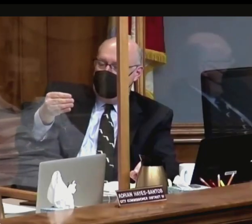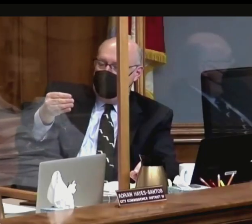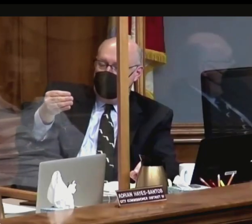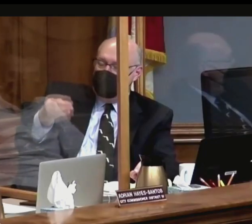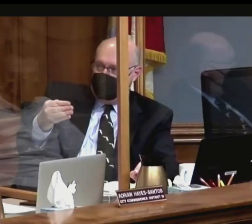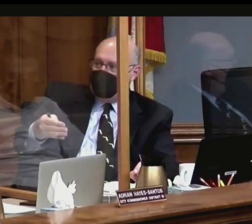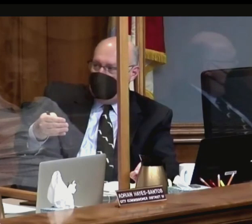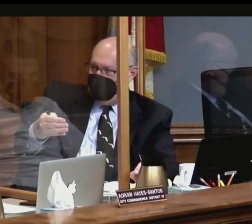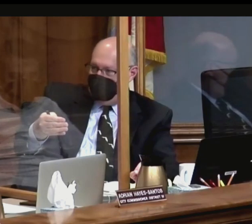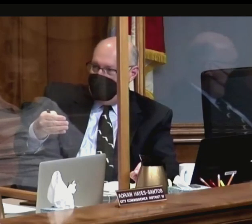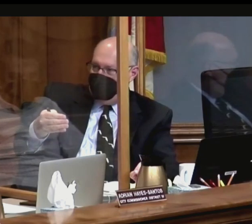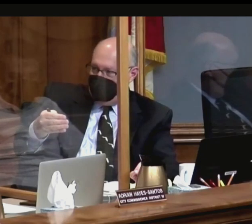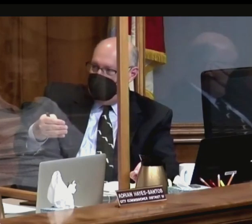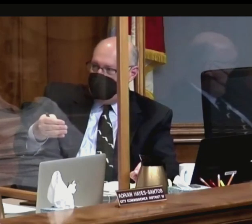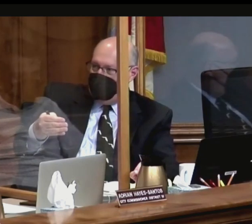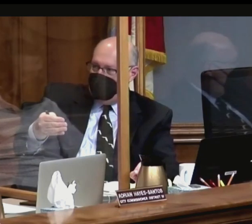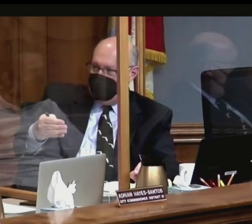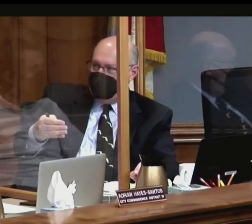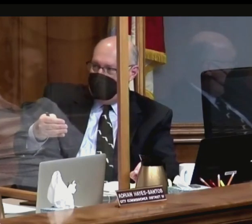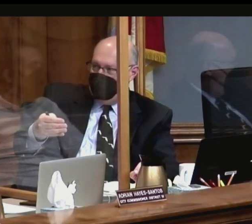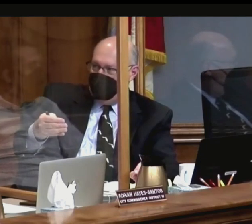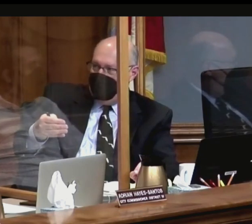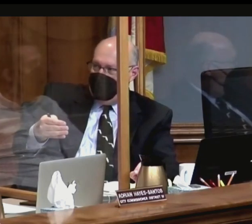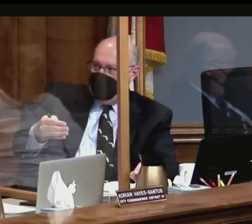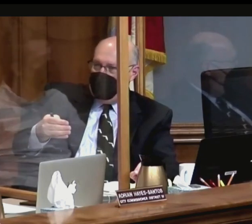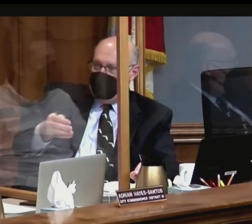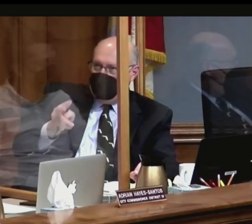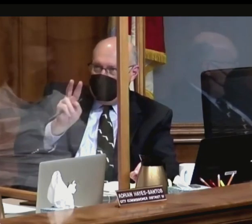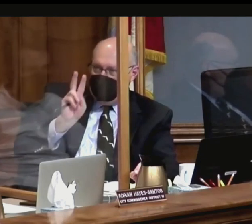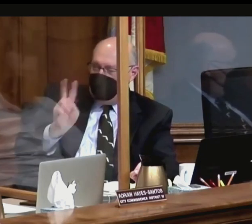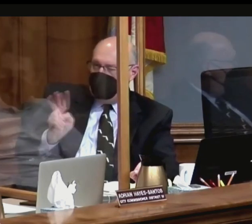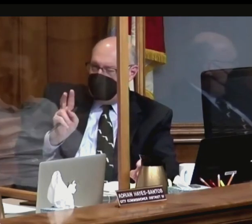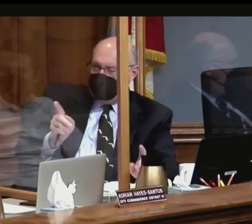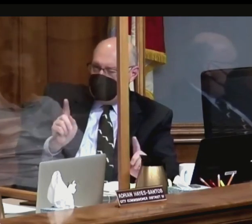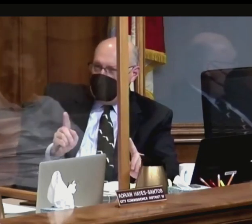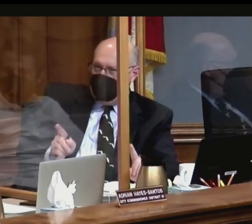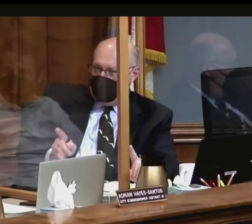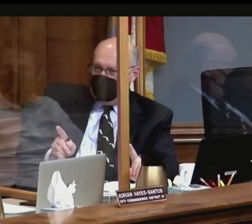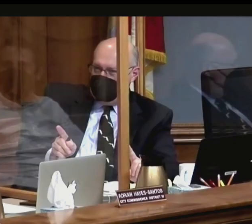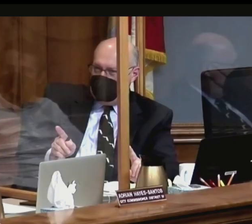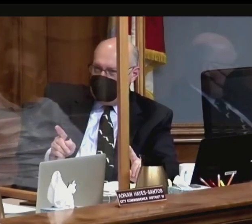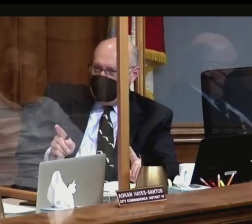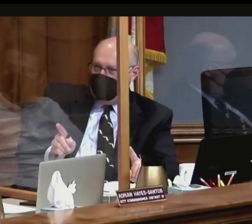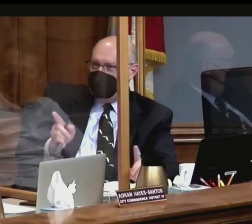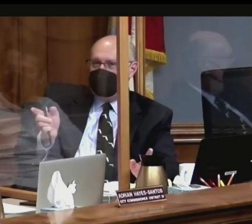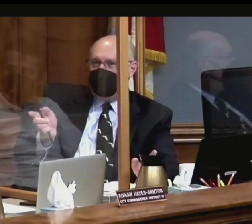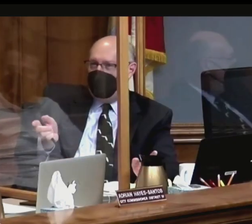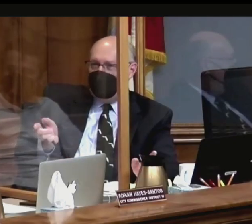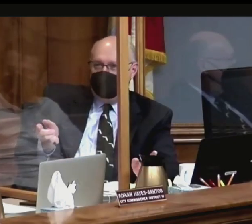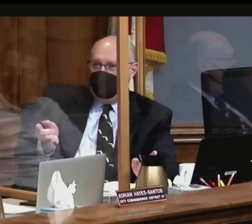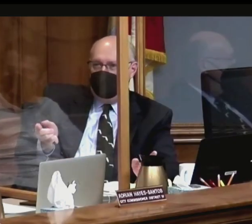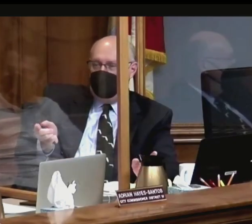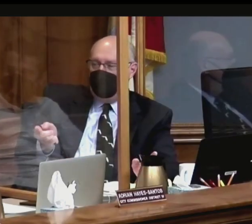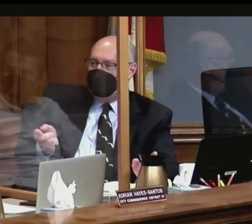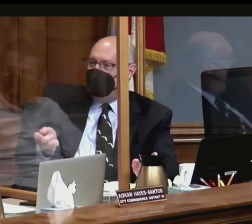there is no stoplight at 15th Street and University Avenue. I believe University is a 2-lane road still. This would have been